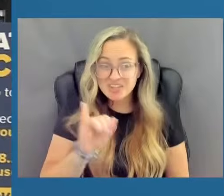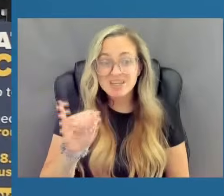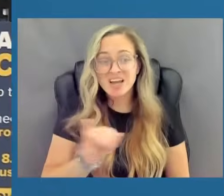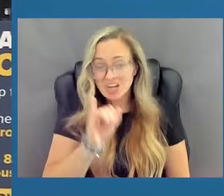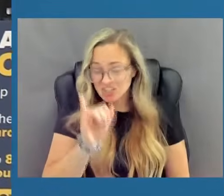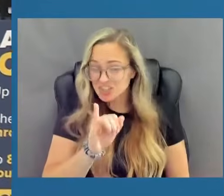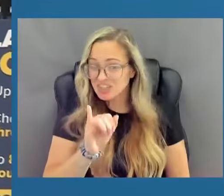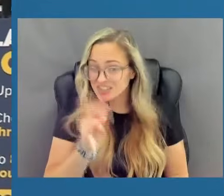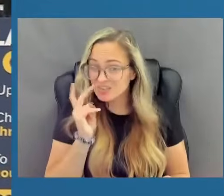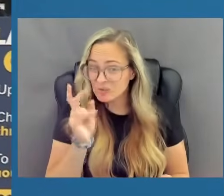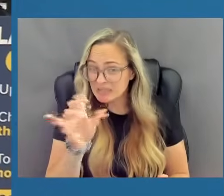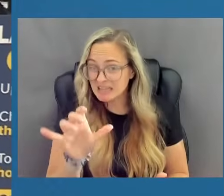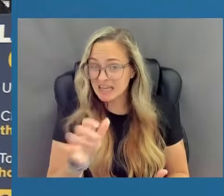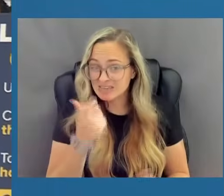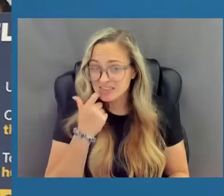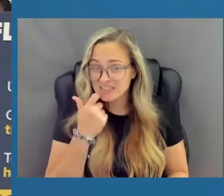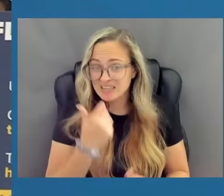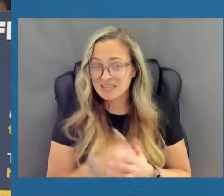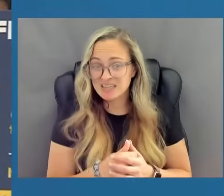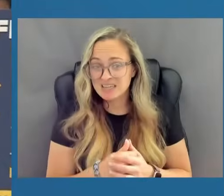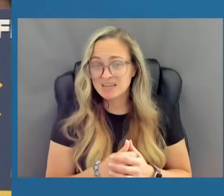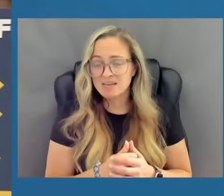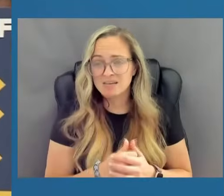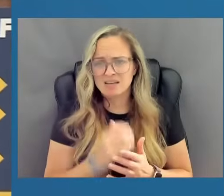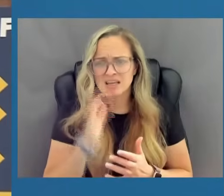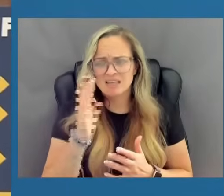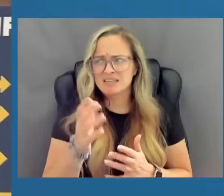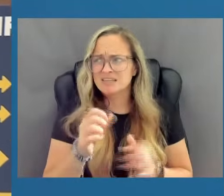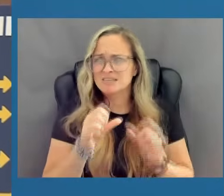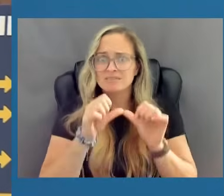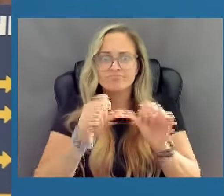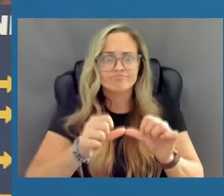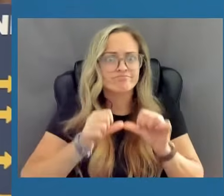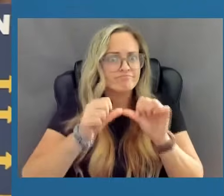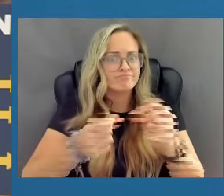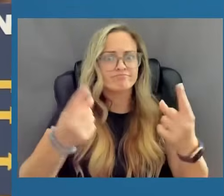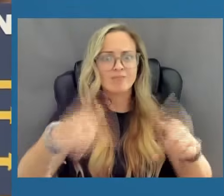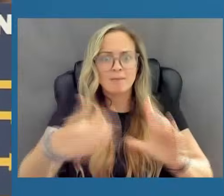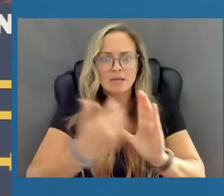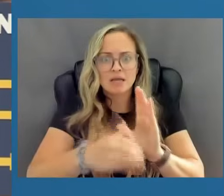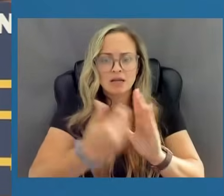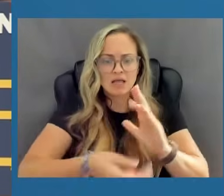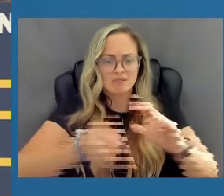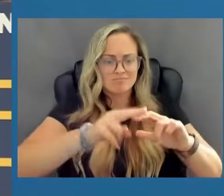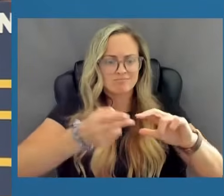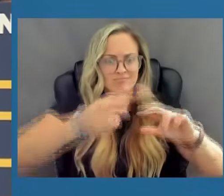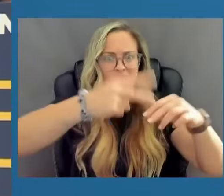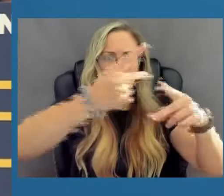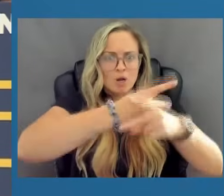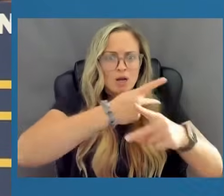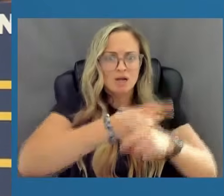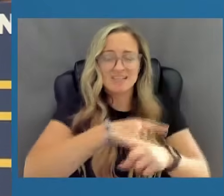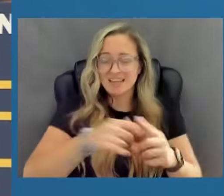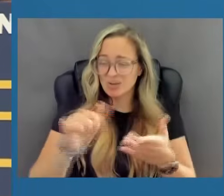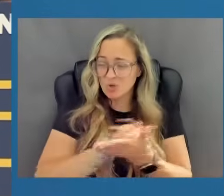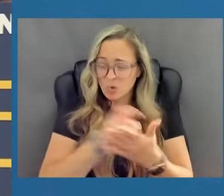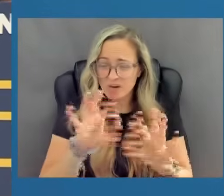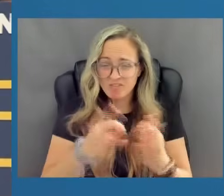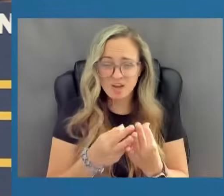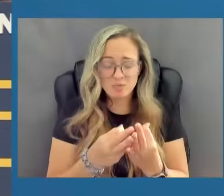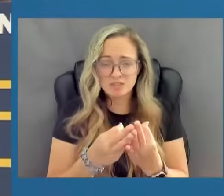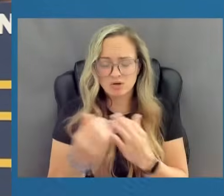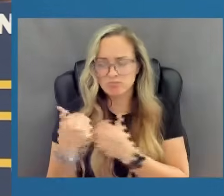lately? And it seems incessant. And New York families are just getting so beaten down